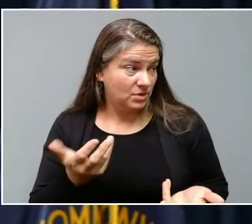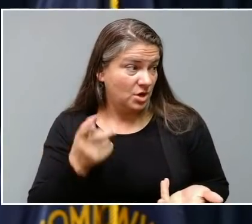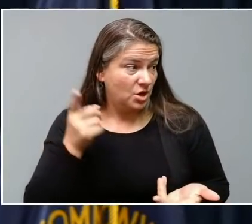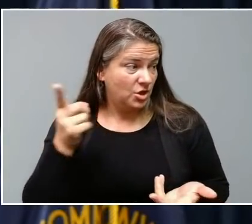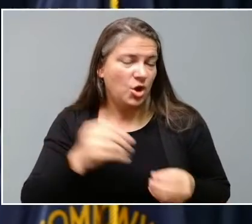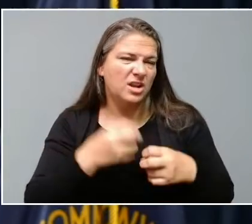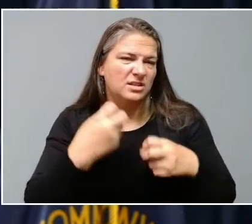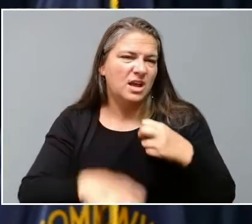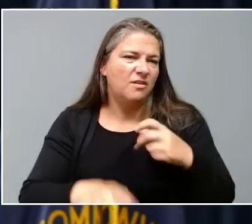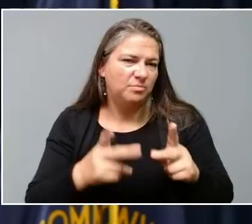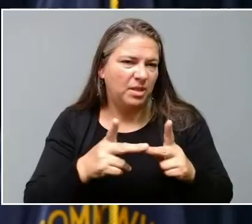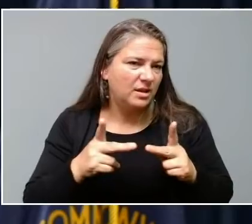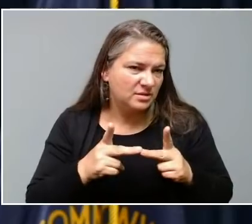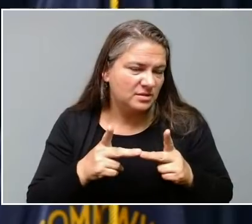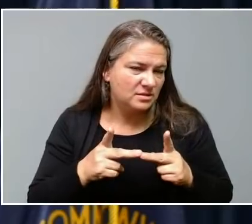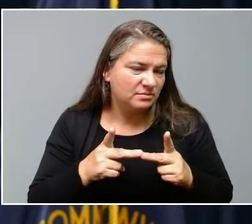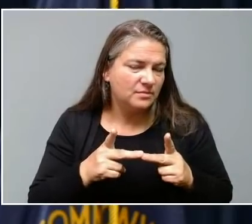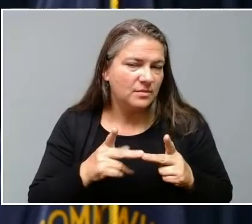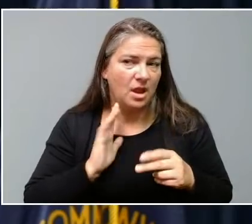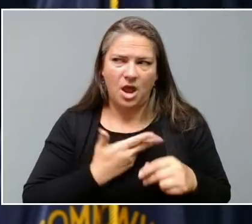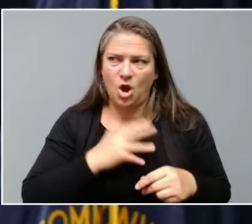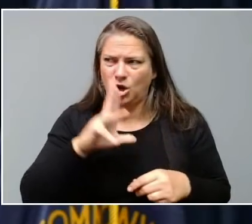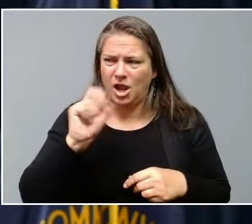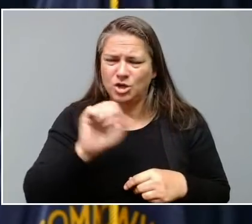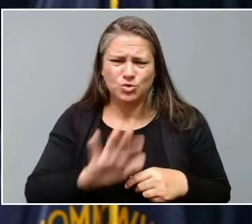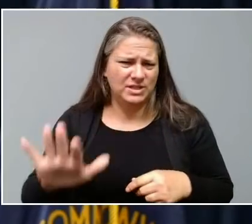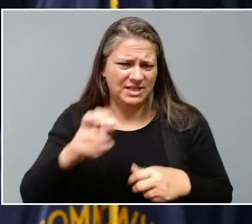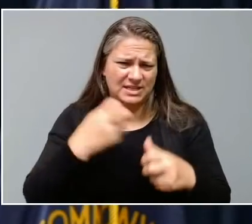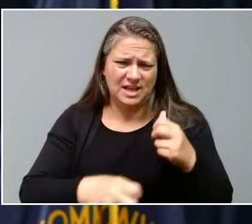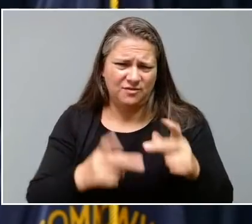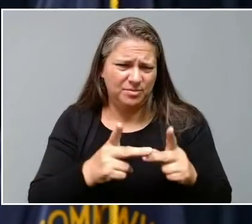spot, and our country's in a tough spot with everything we